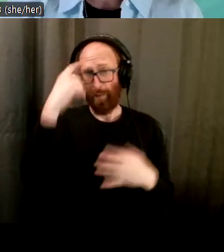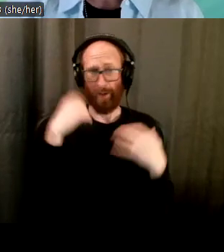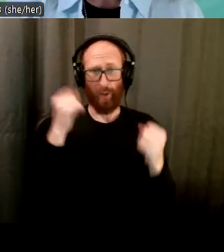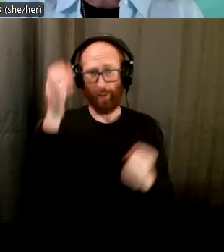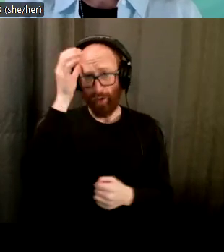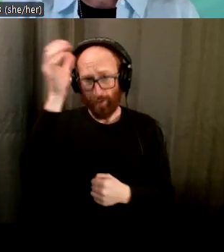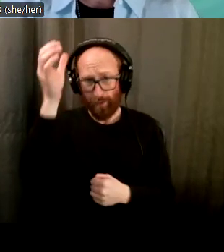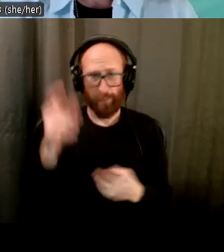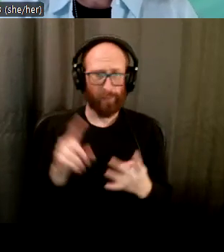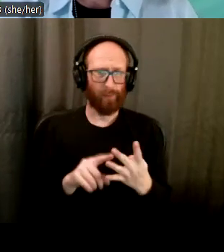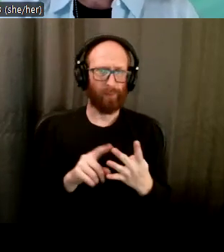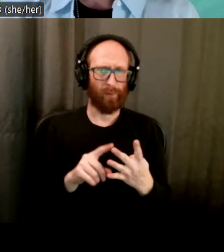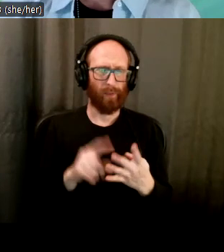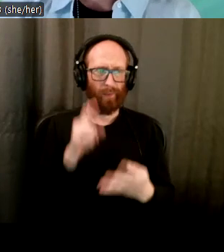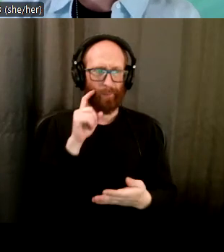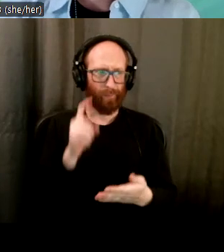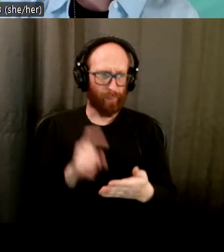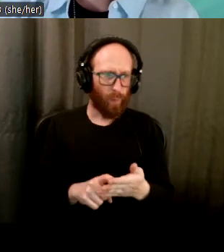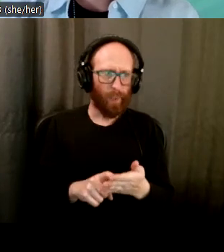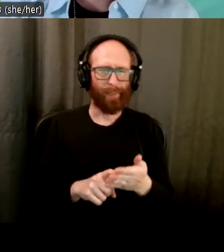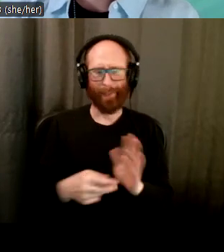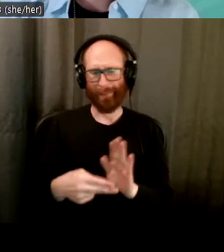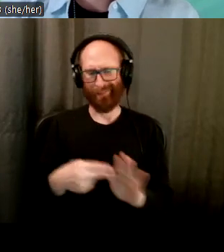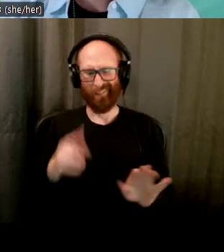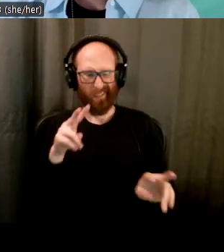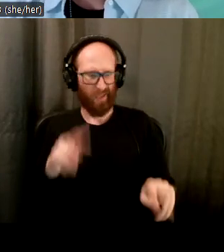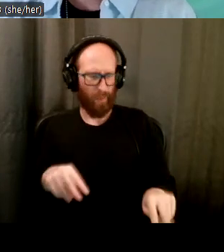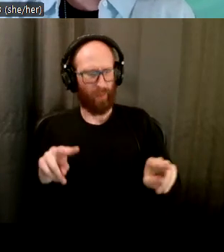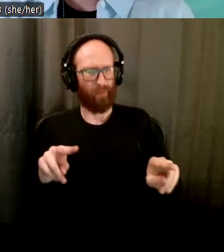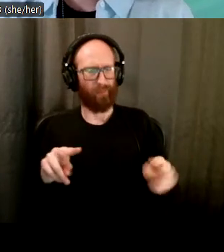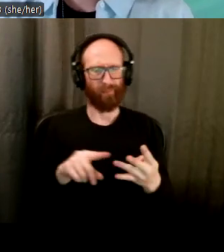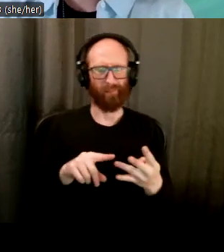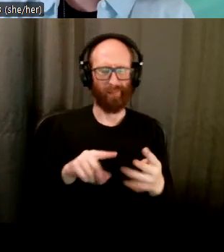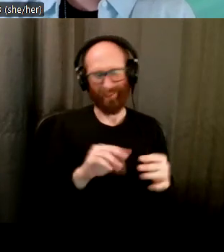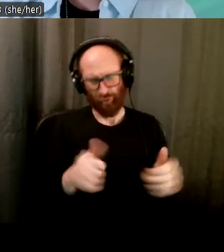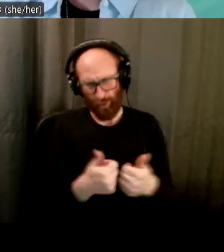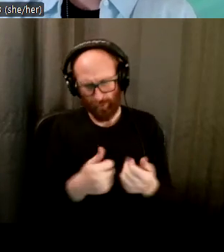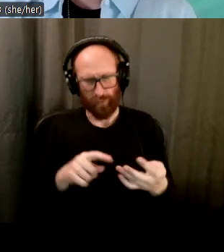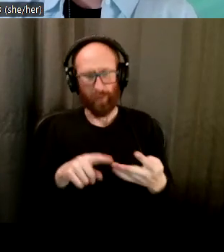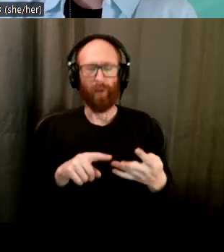concepts, recognition of stigma and challenges, awareness of